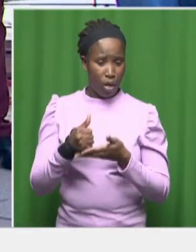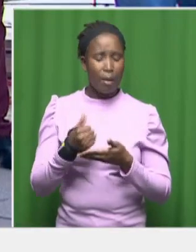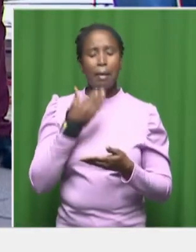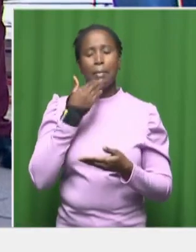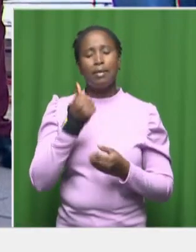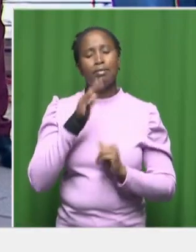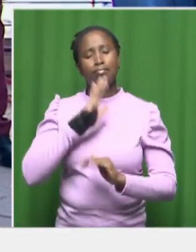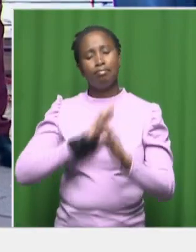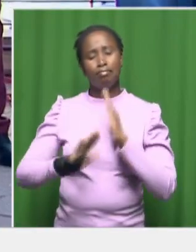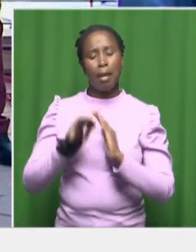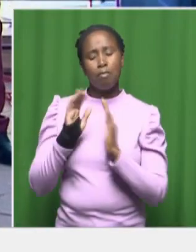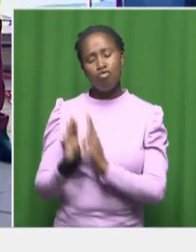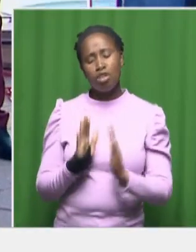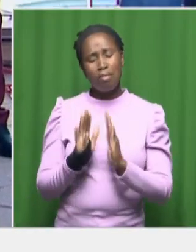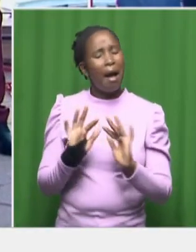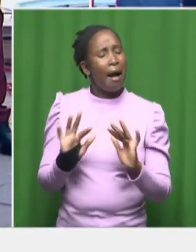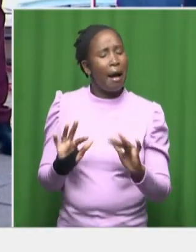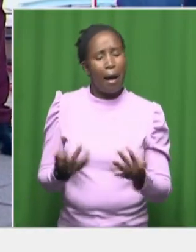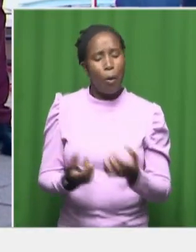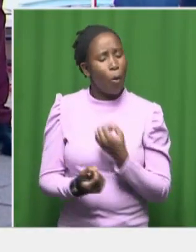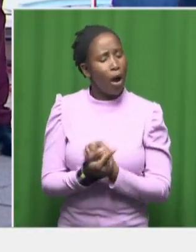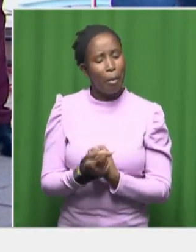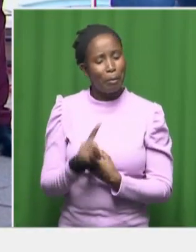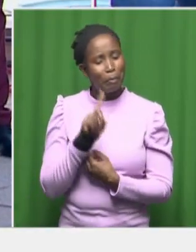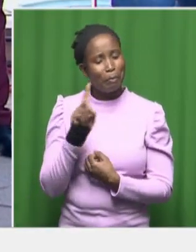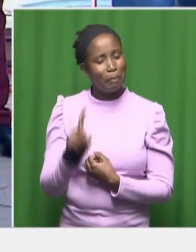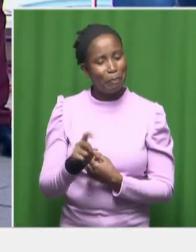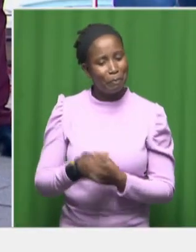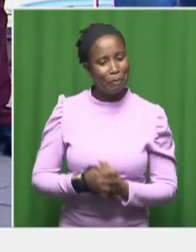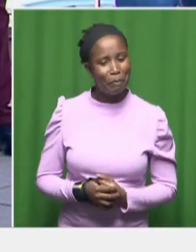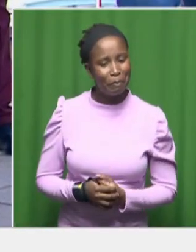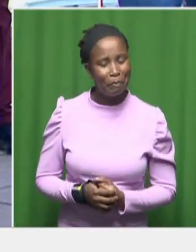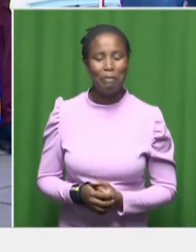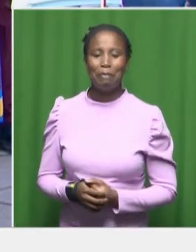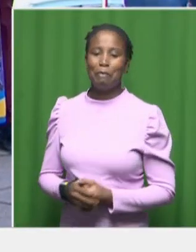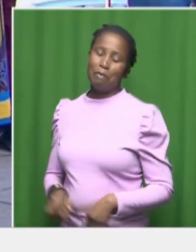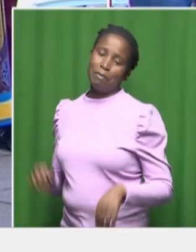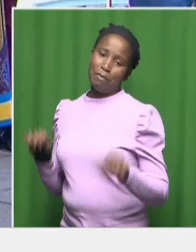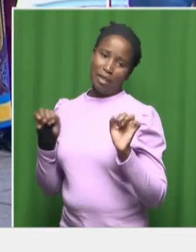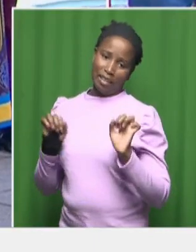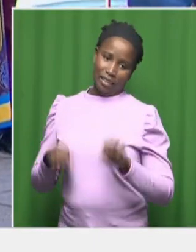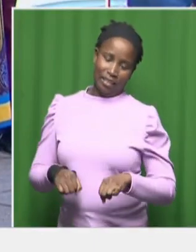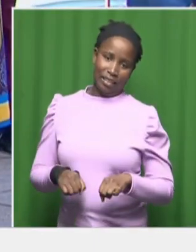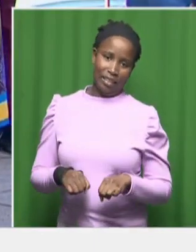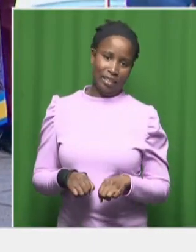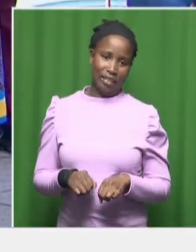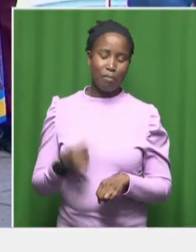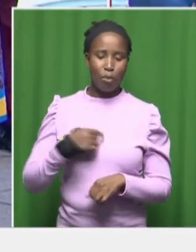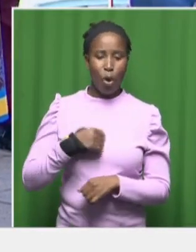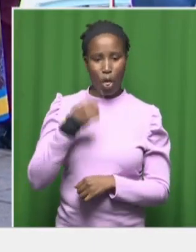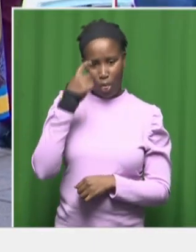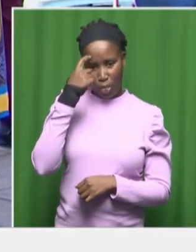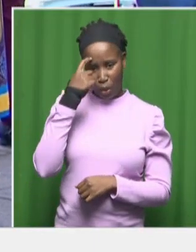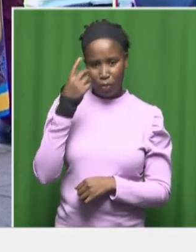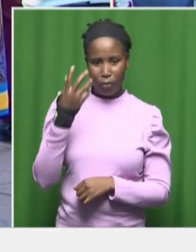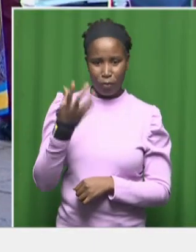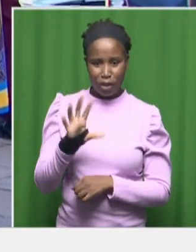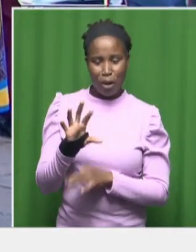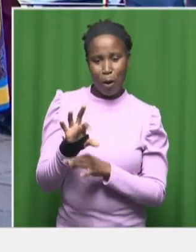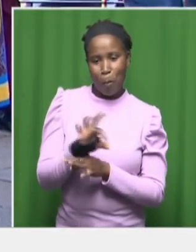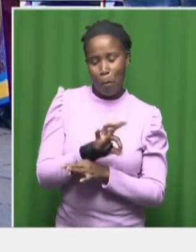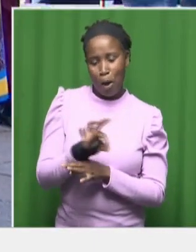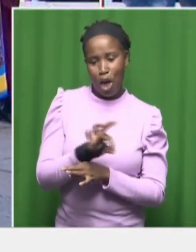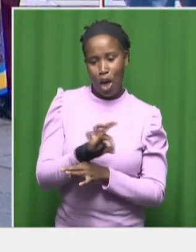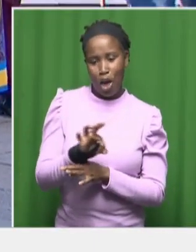gone into this particular group of women. Yes, I think they've put in tremendous planning. First of all, just